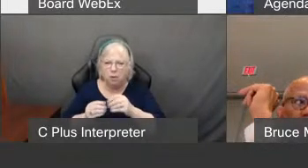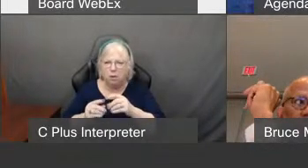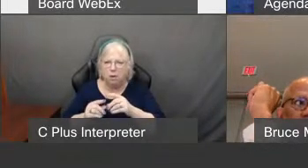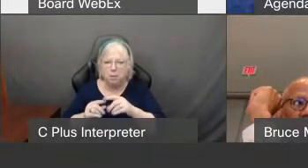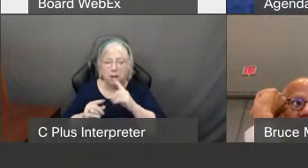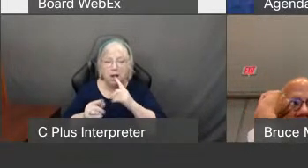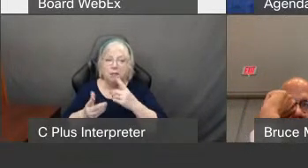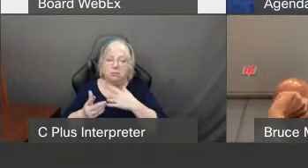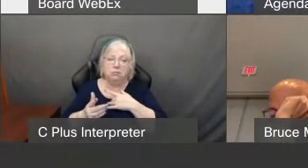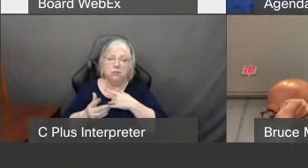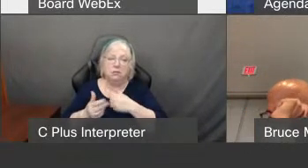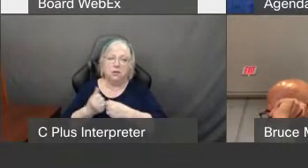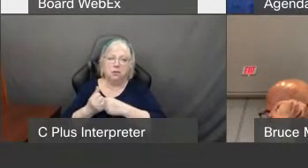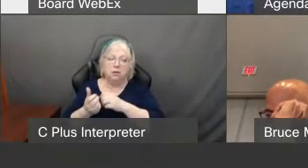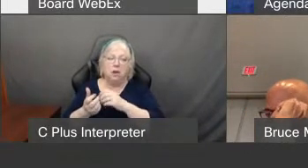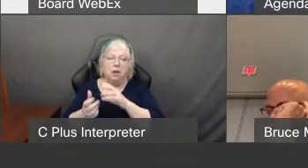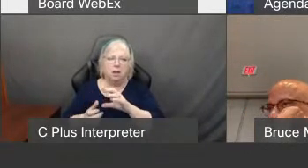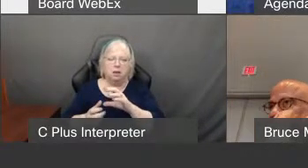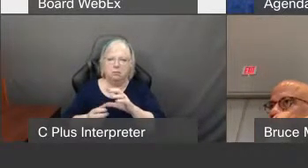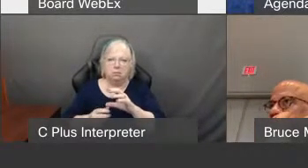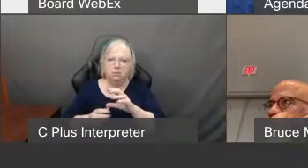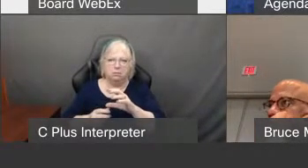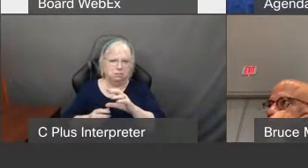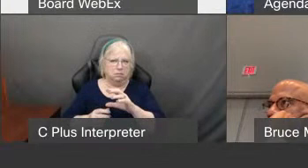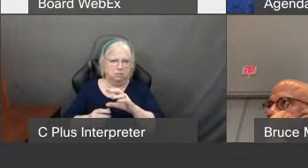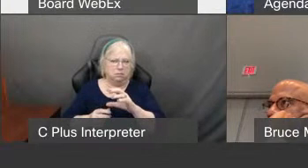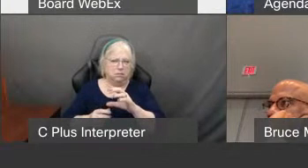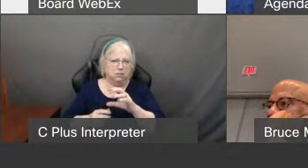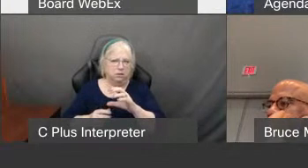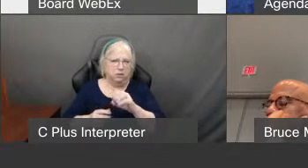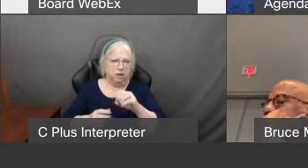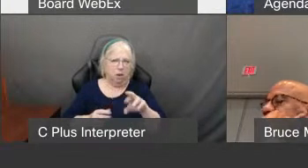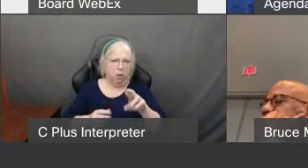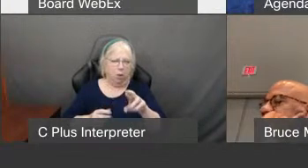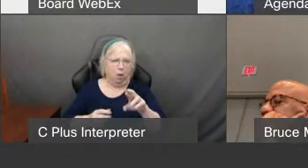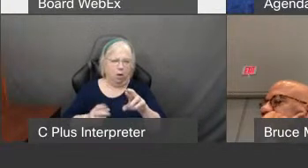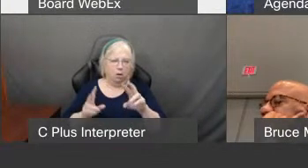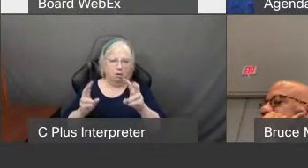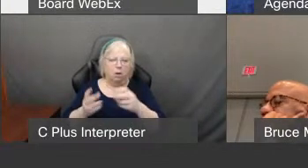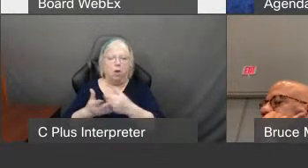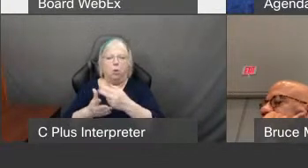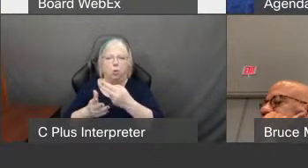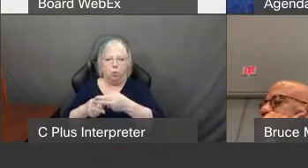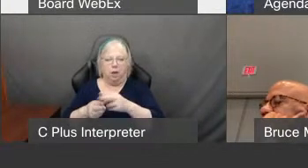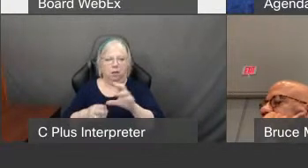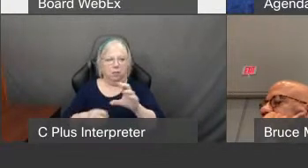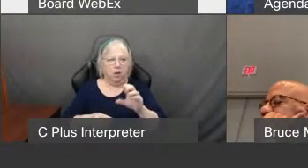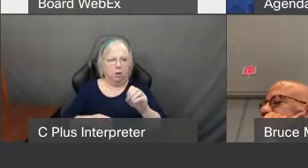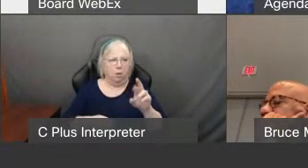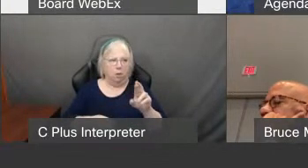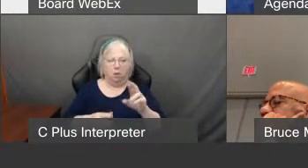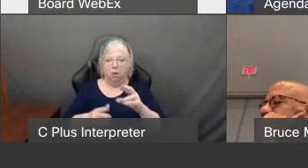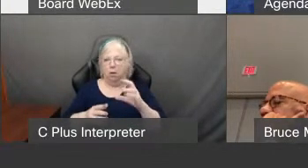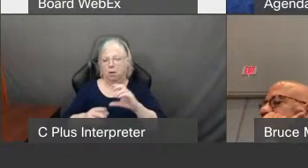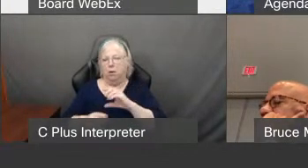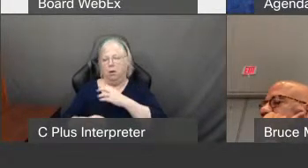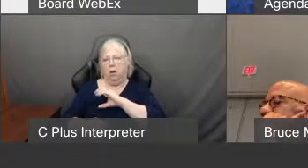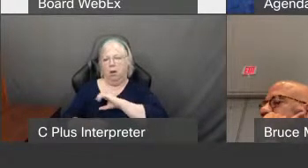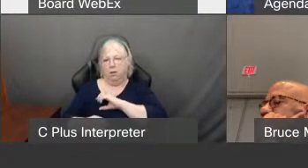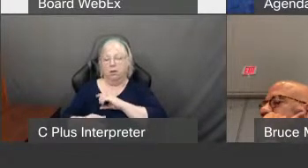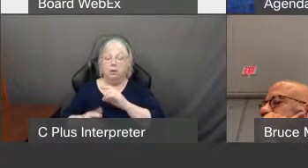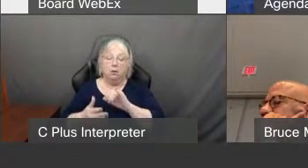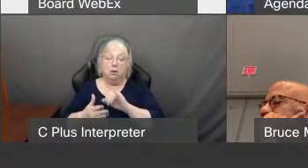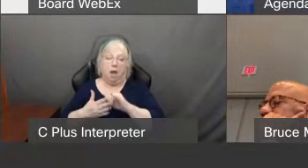still? CRO officers. So that would be my point of view